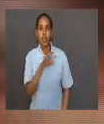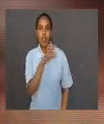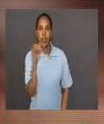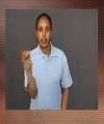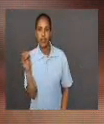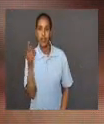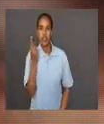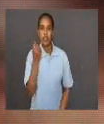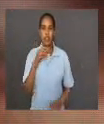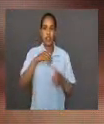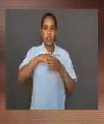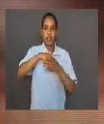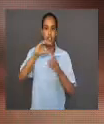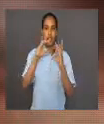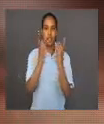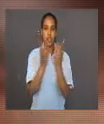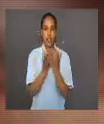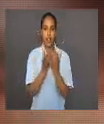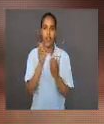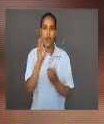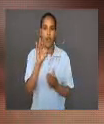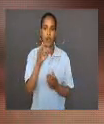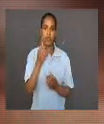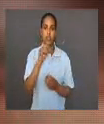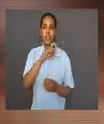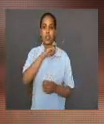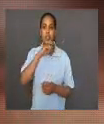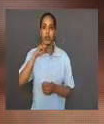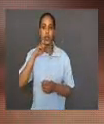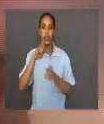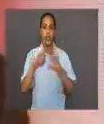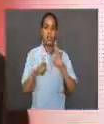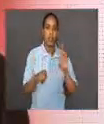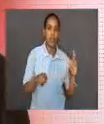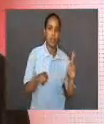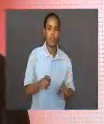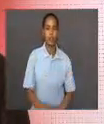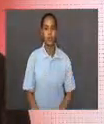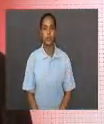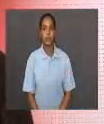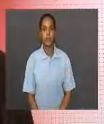and the surface area of solid reactants.